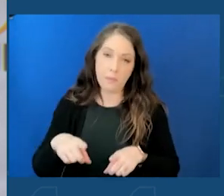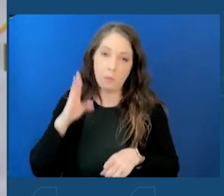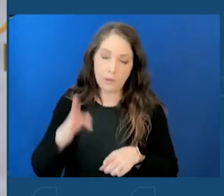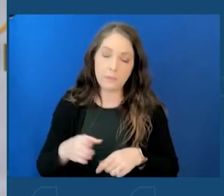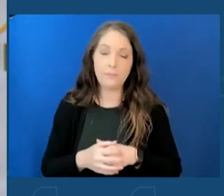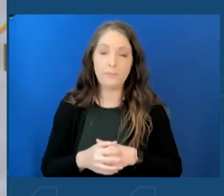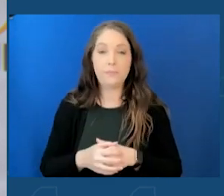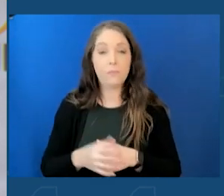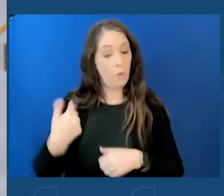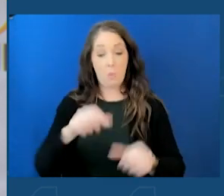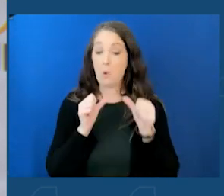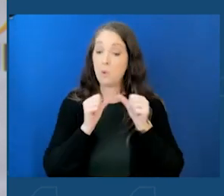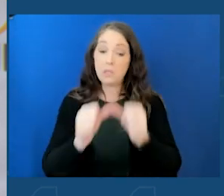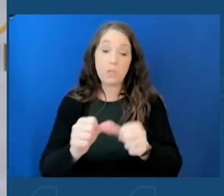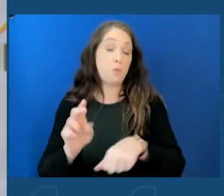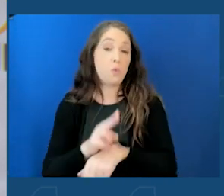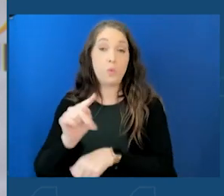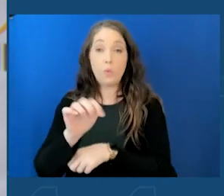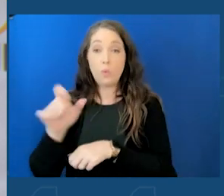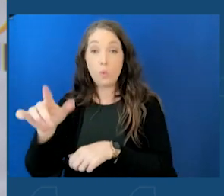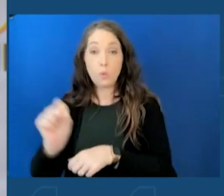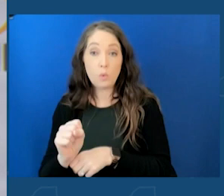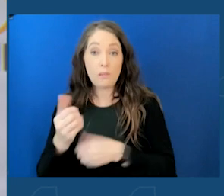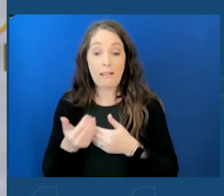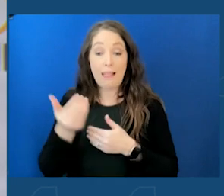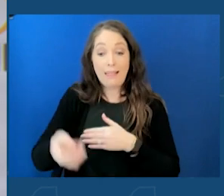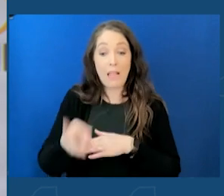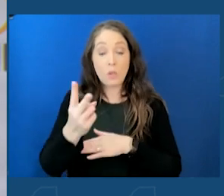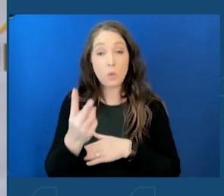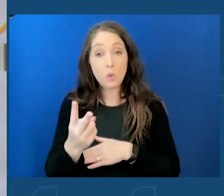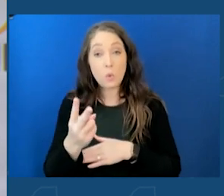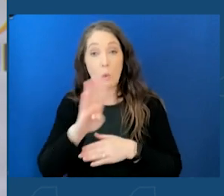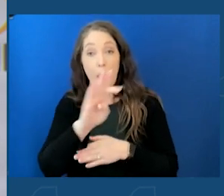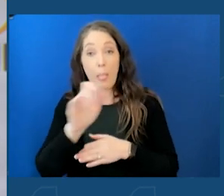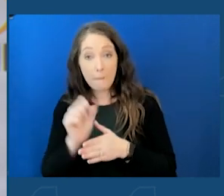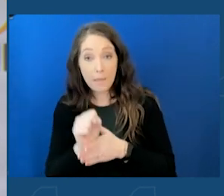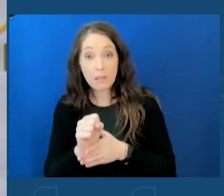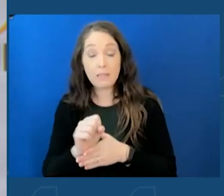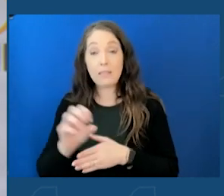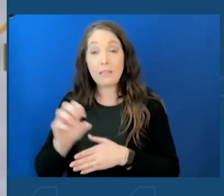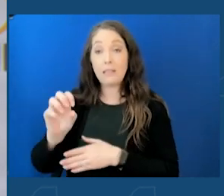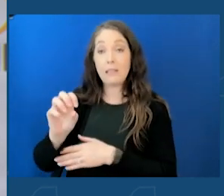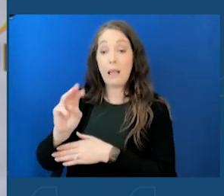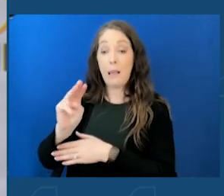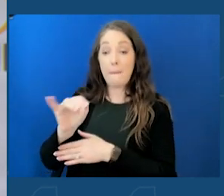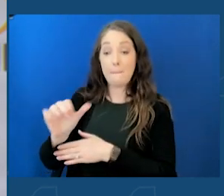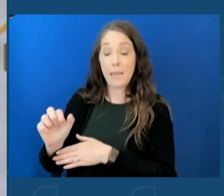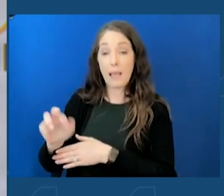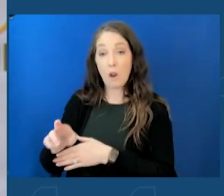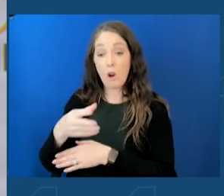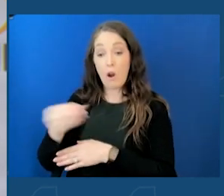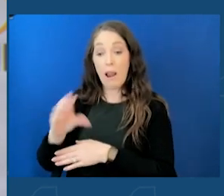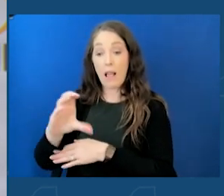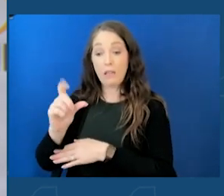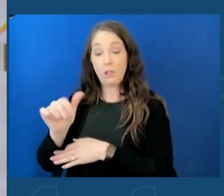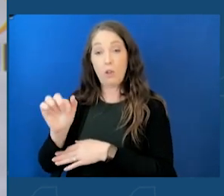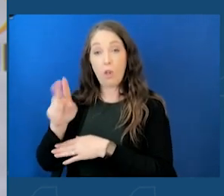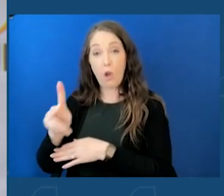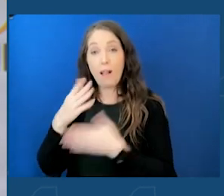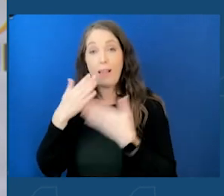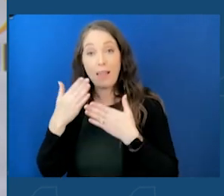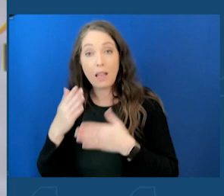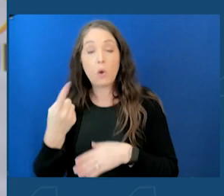these next two bills from Senator Mayer and Assembly Members Sarah Clark, I want to thank you for your leadership in this. We're ensuring that firearms owned by